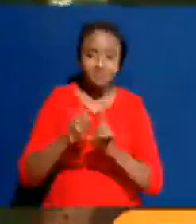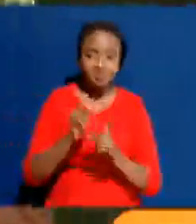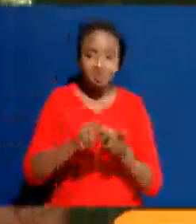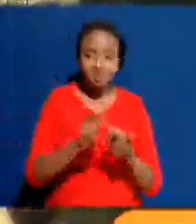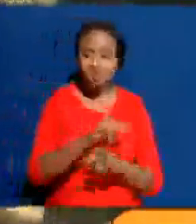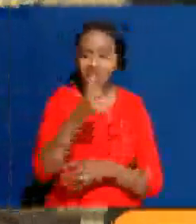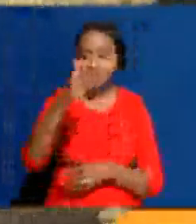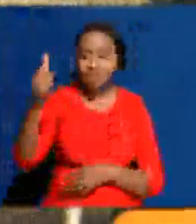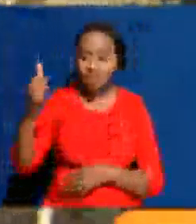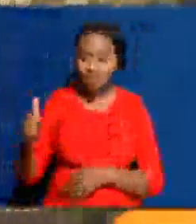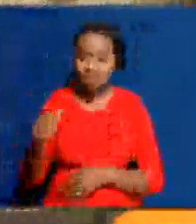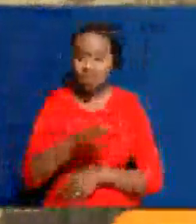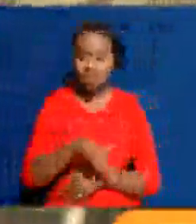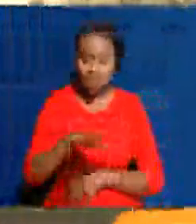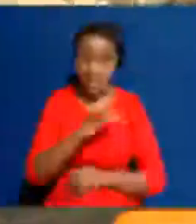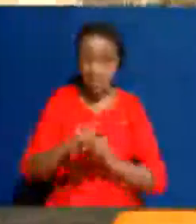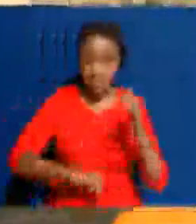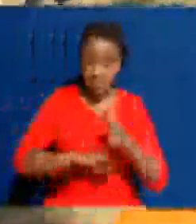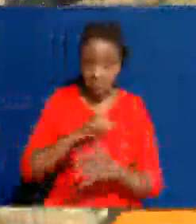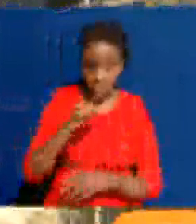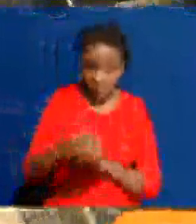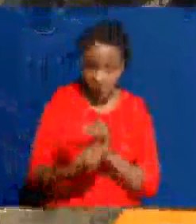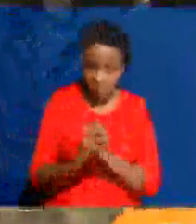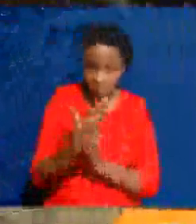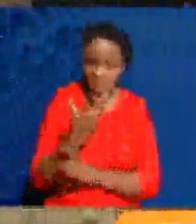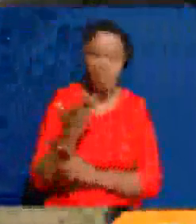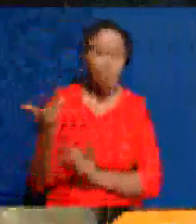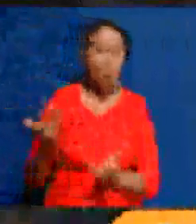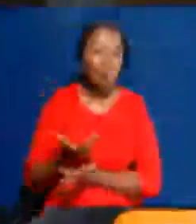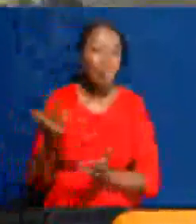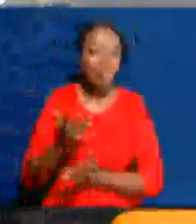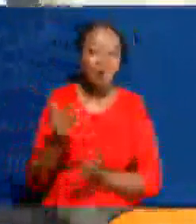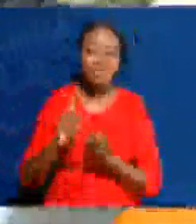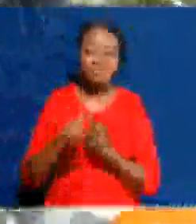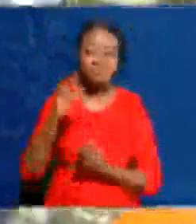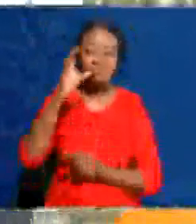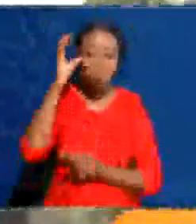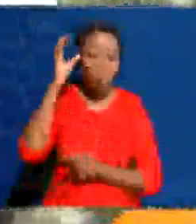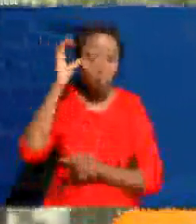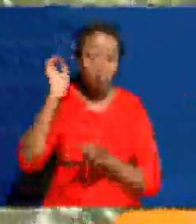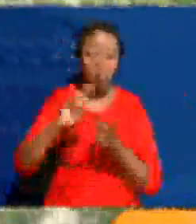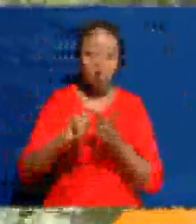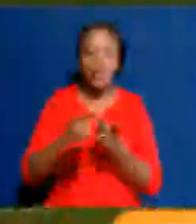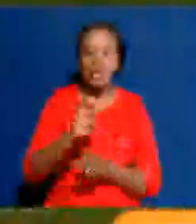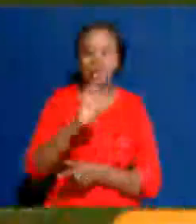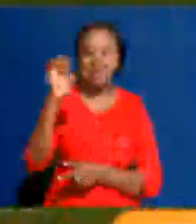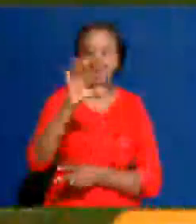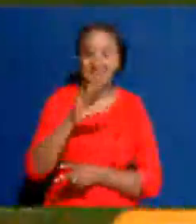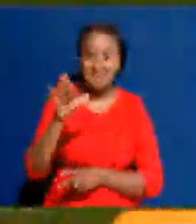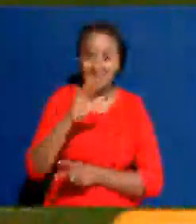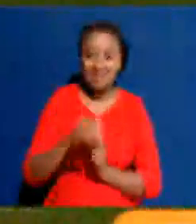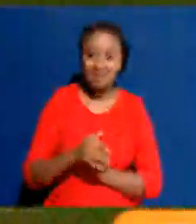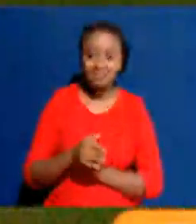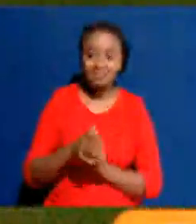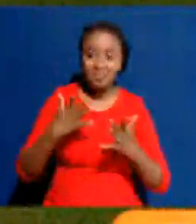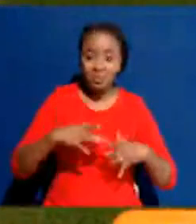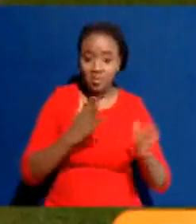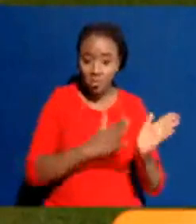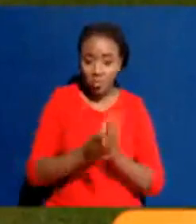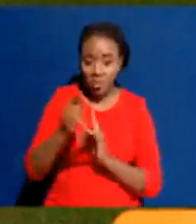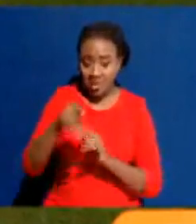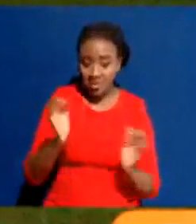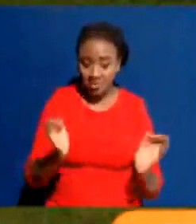agricultural ecological zones supporting cassava production in Kenya are the coast and eastern zones. Organizers of the conference